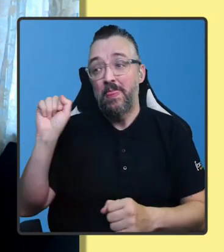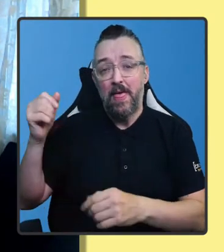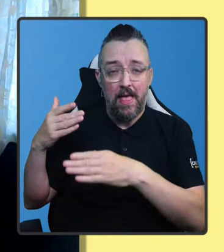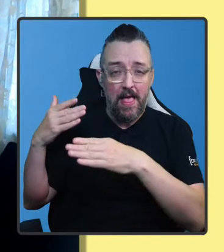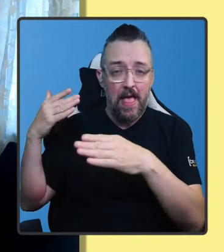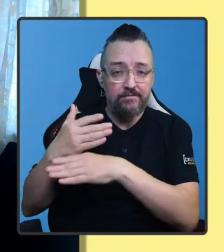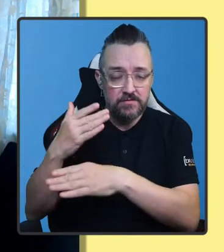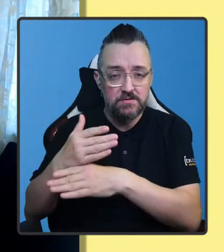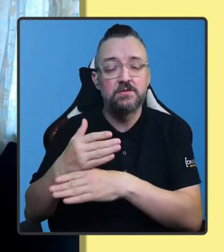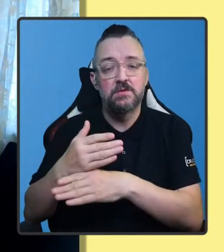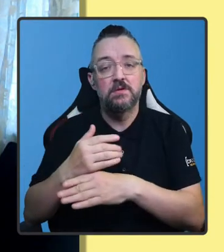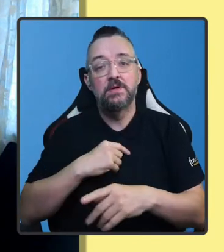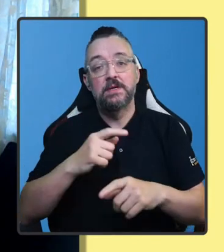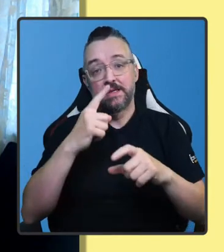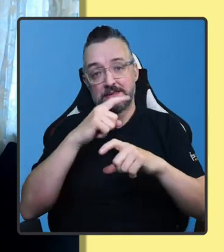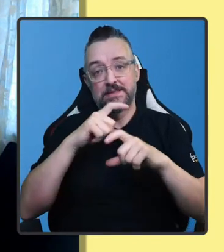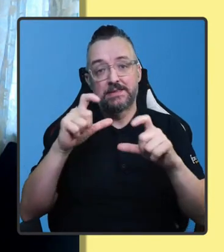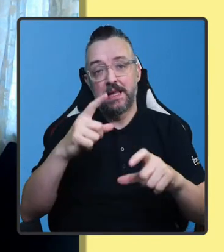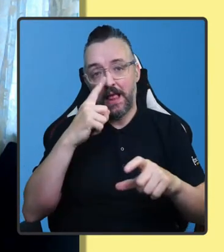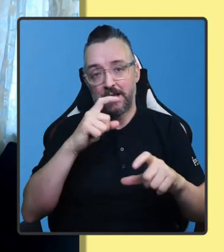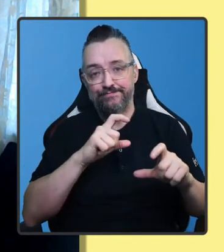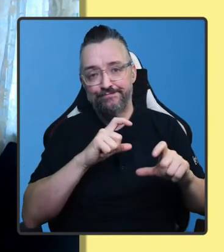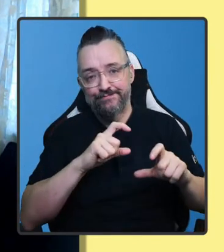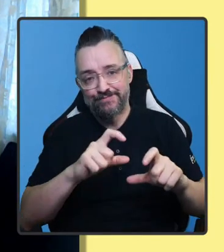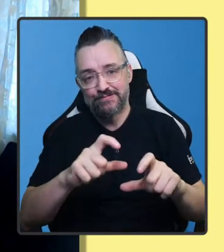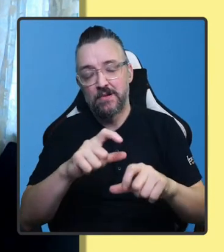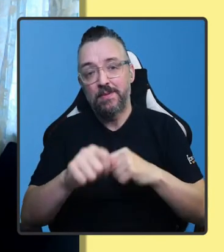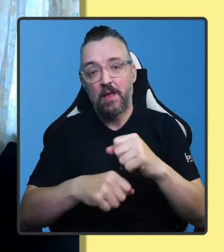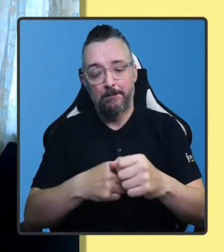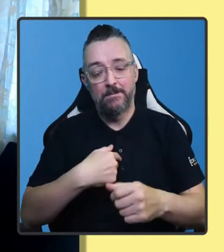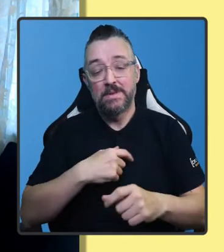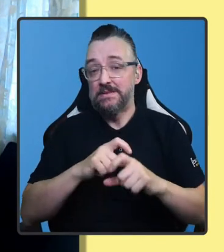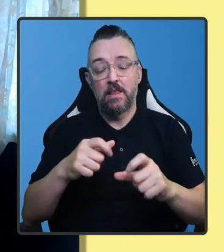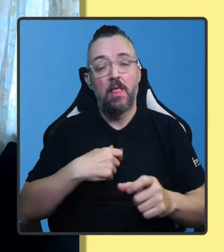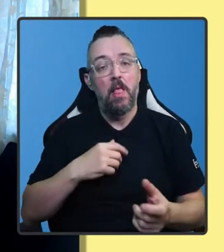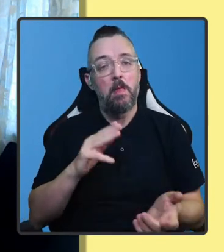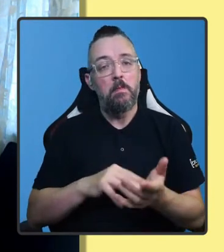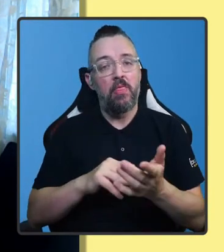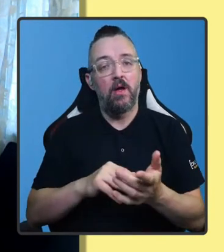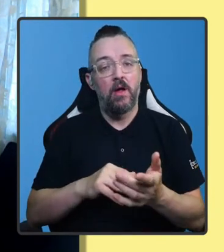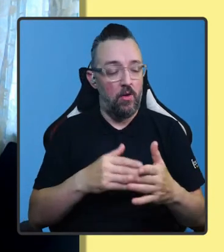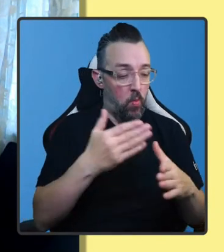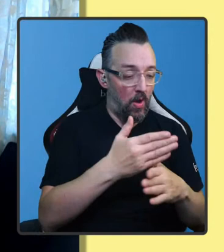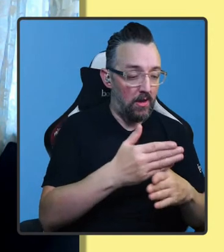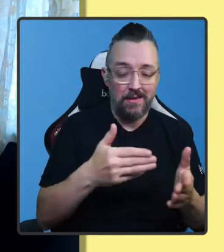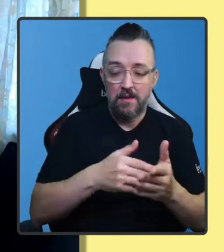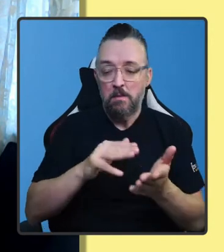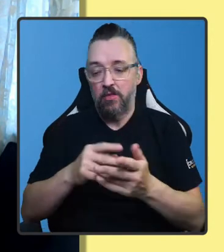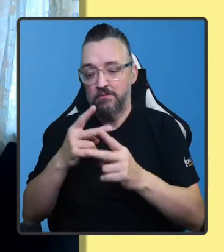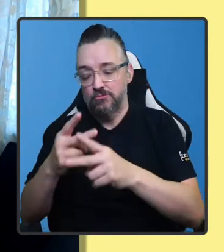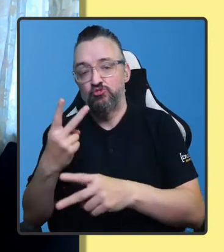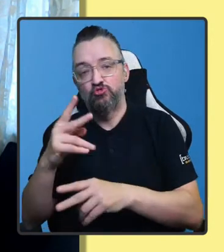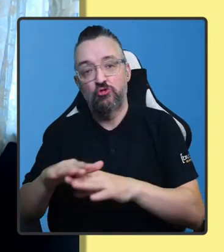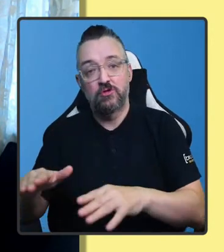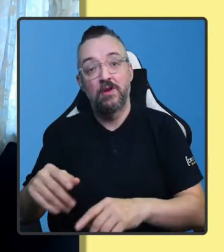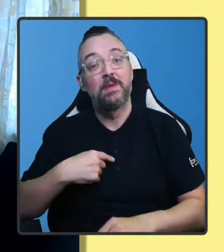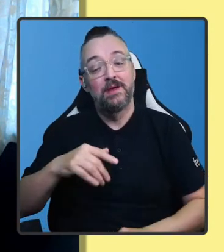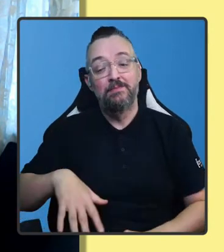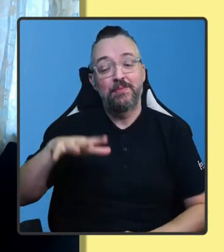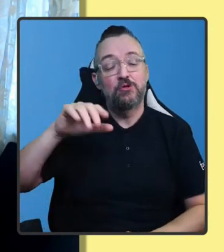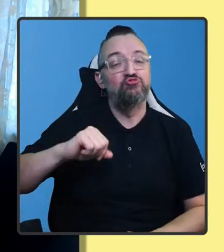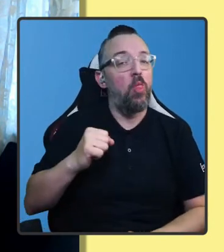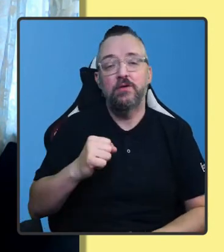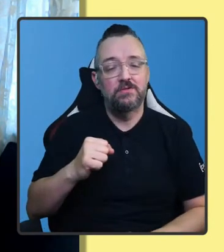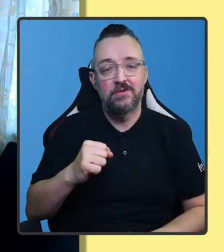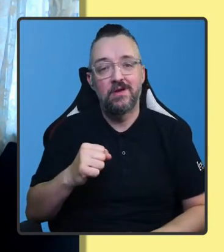can still have a career and be the mother of 2 young children. Although I didn't grow up in Scotland myself, I can safely tell you that this is a